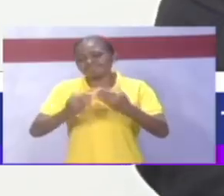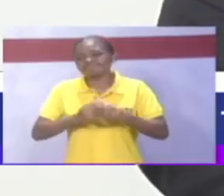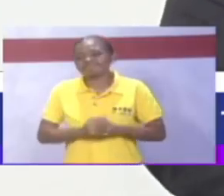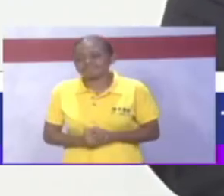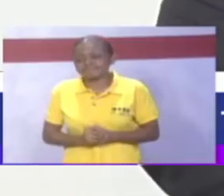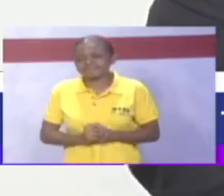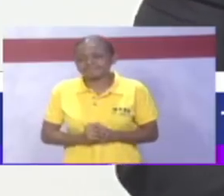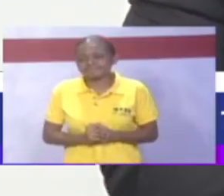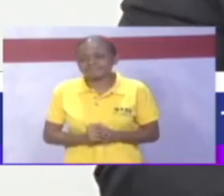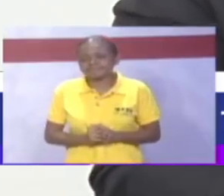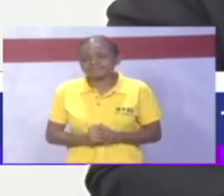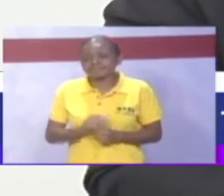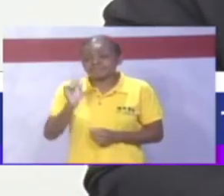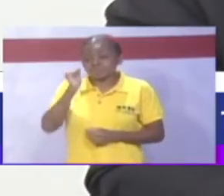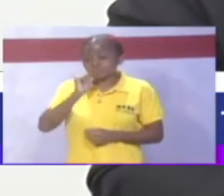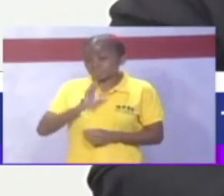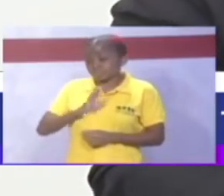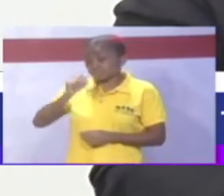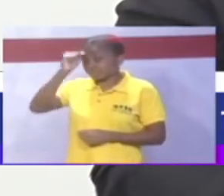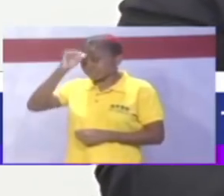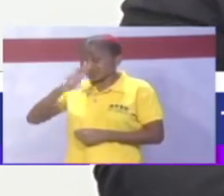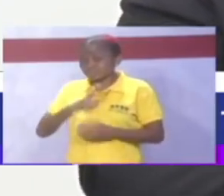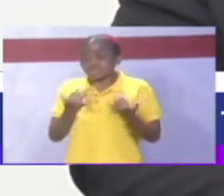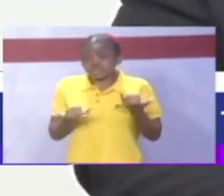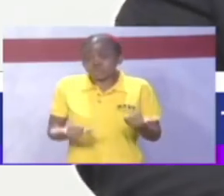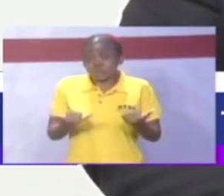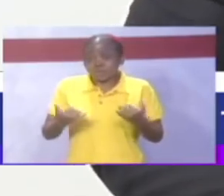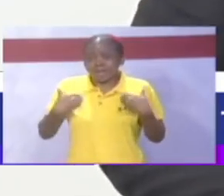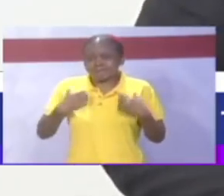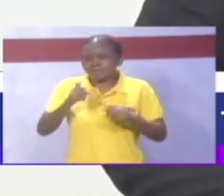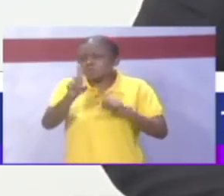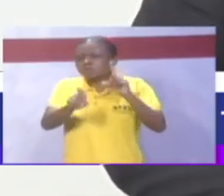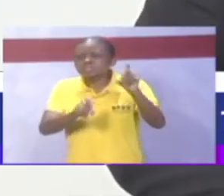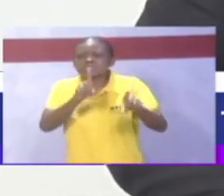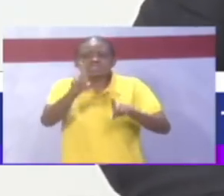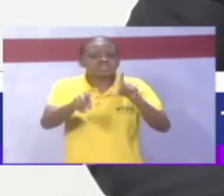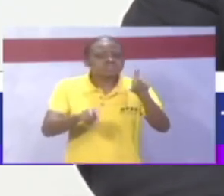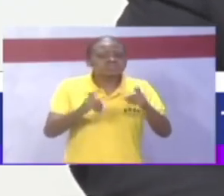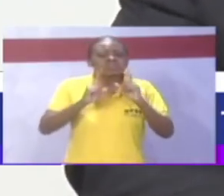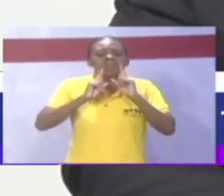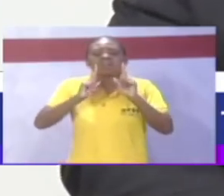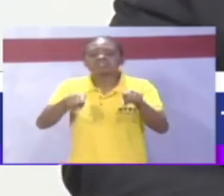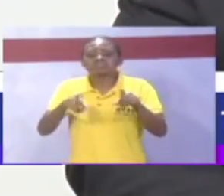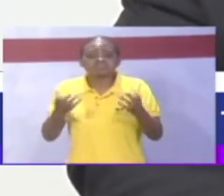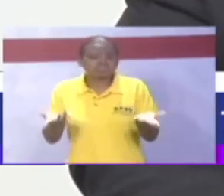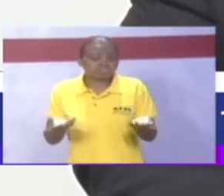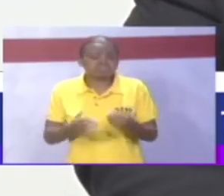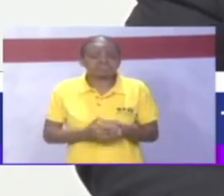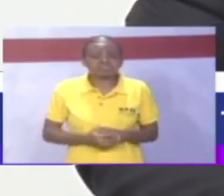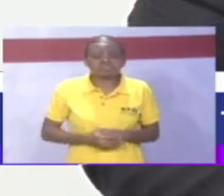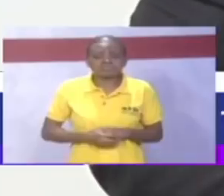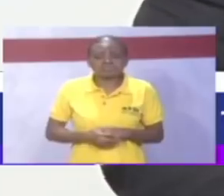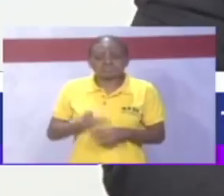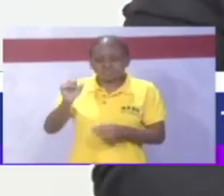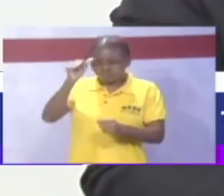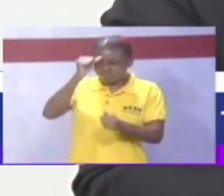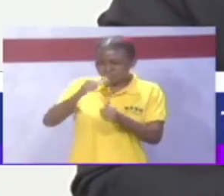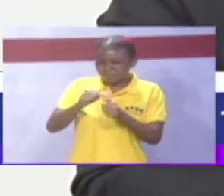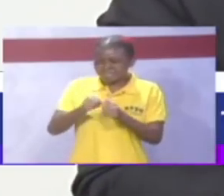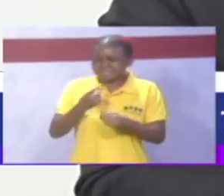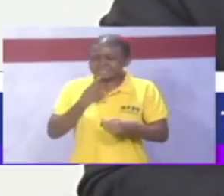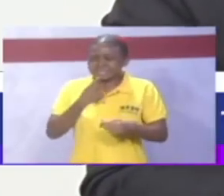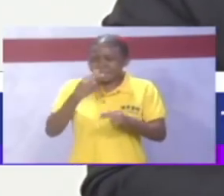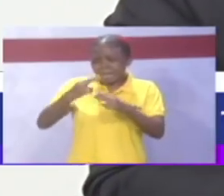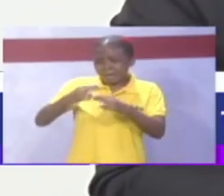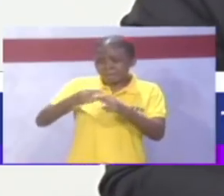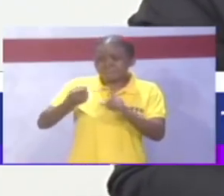up next we do have our question and answer segment. We remind our media representatives to state your name and the name of the media house that